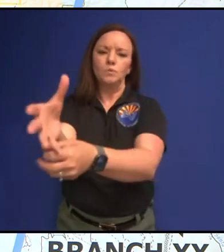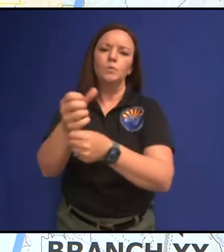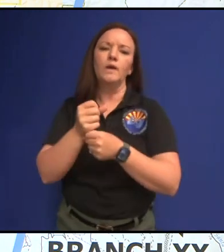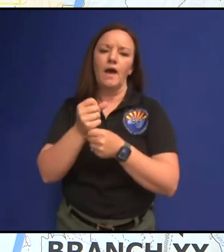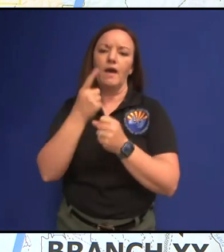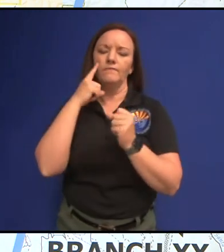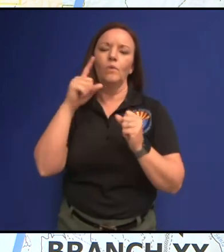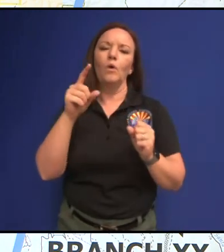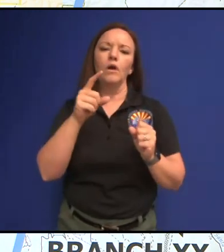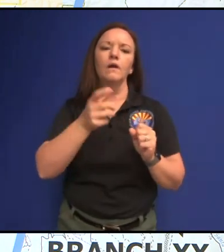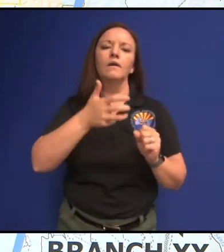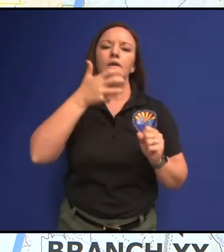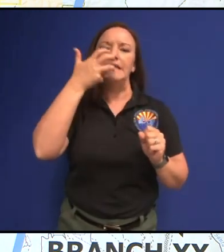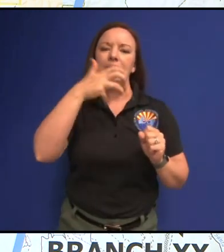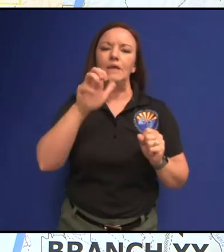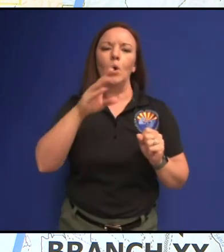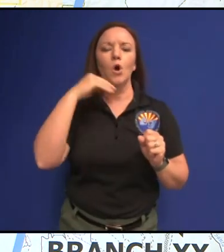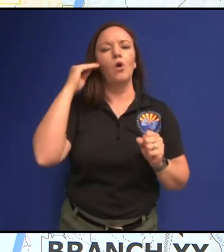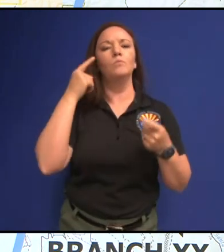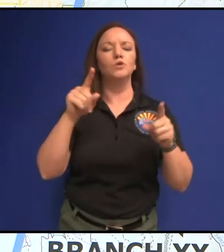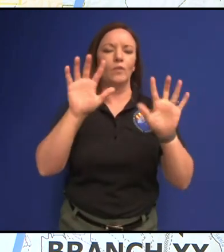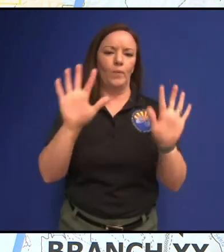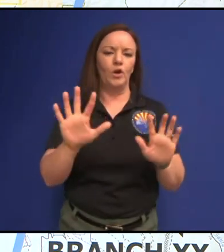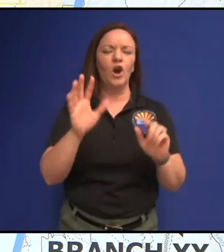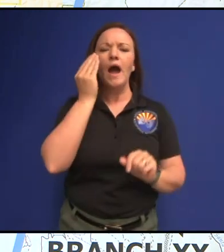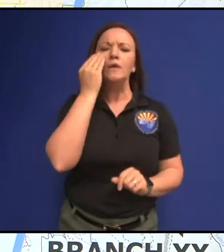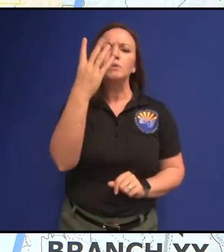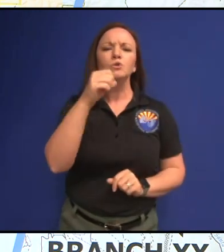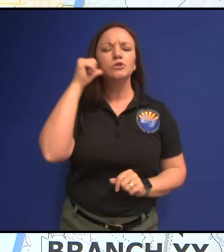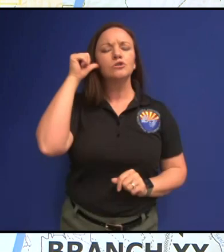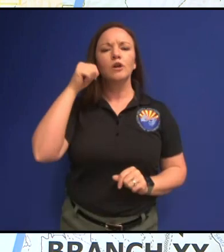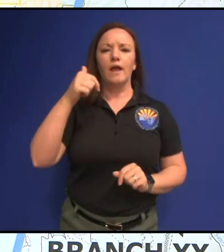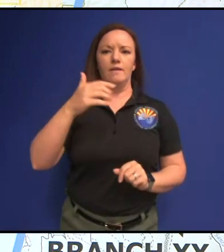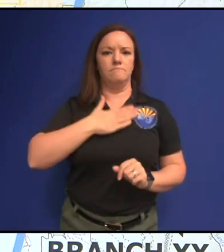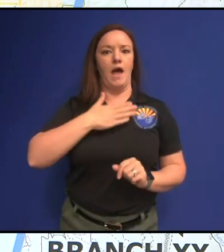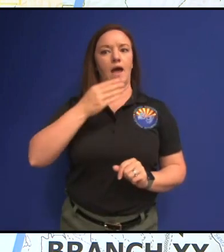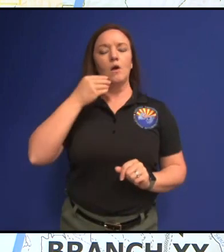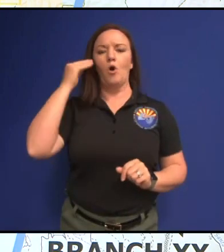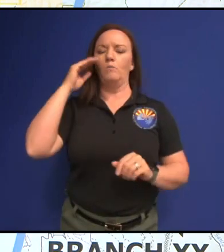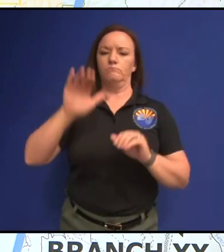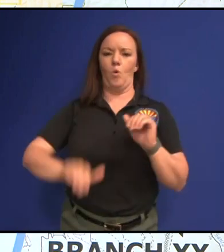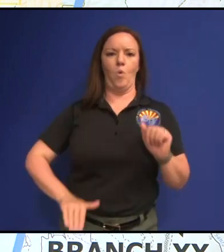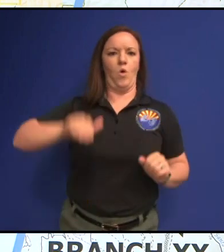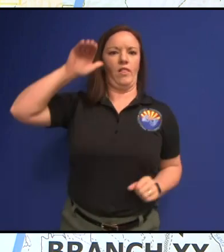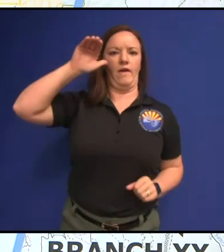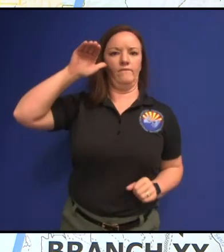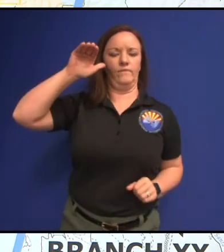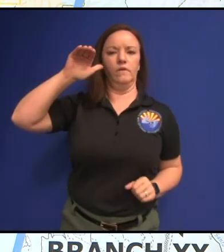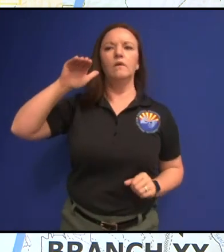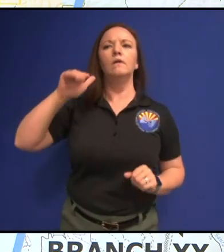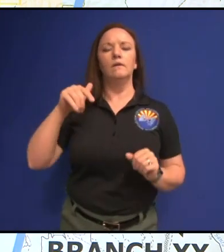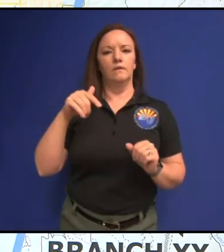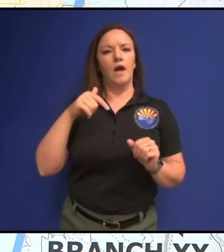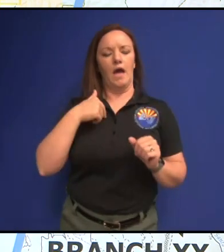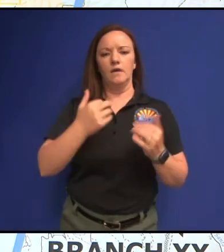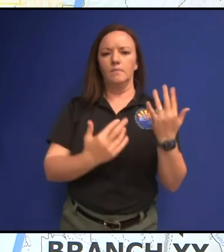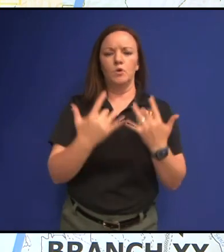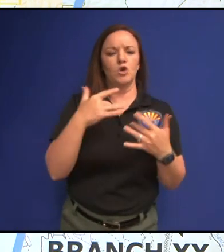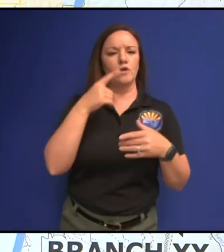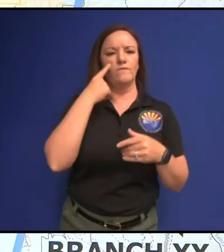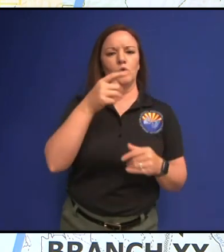winter. I told you yesterday I've burned wood my whole life. I used to haul wood to make money when I was in high school and after that